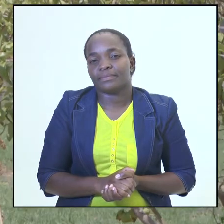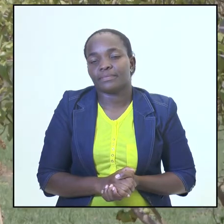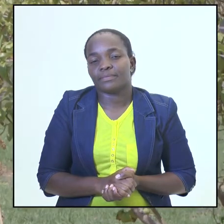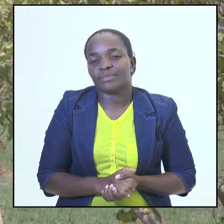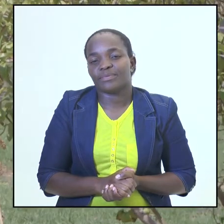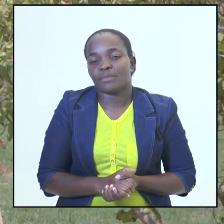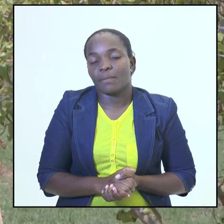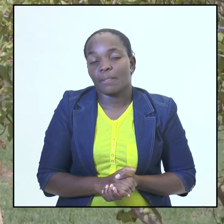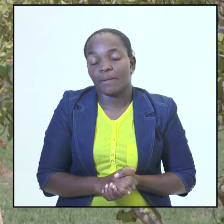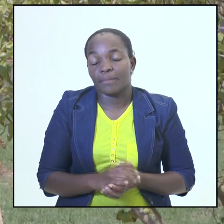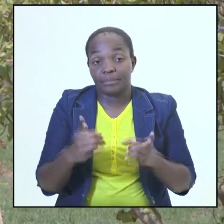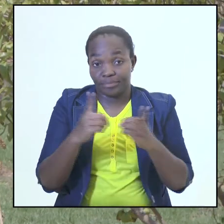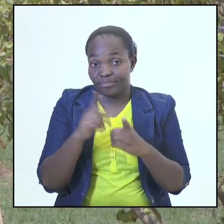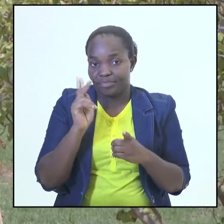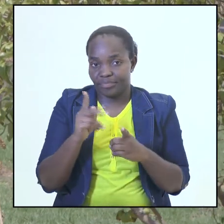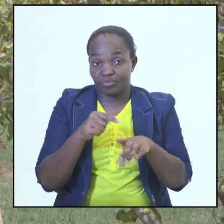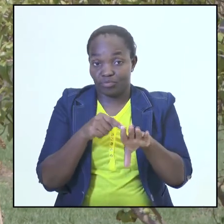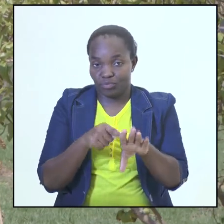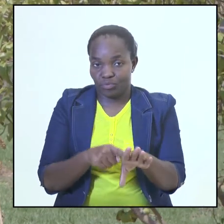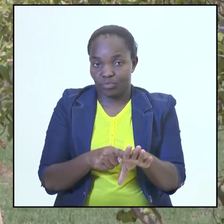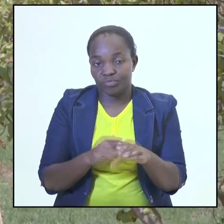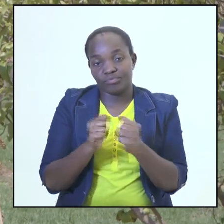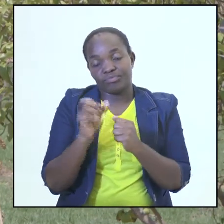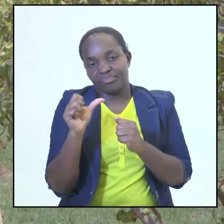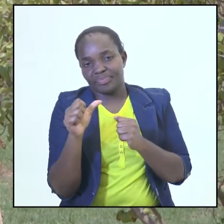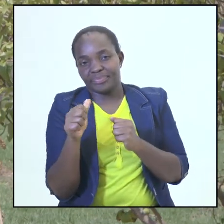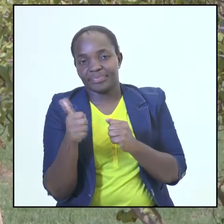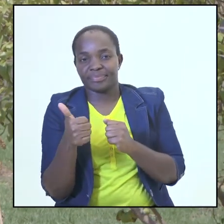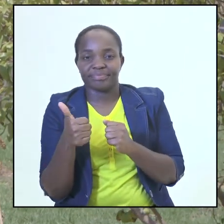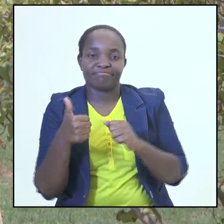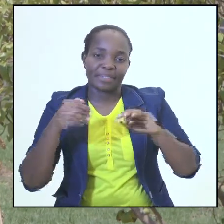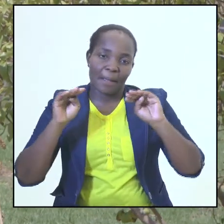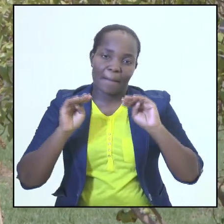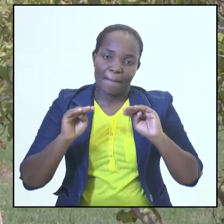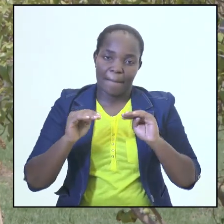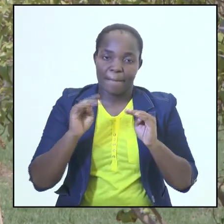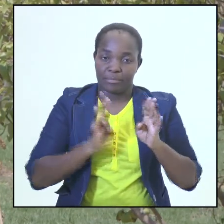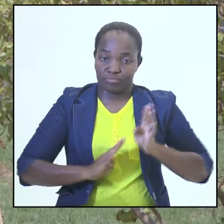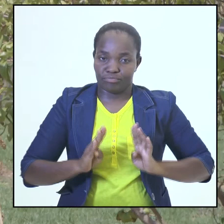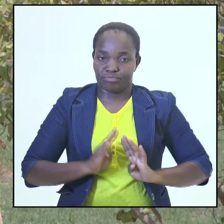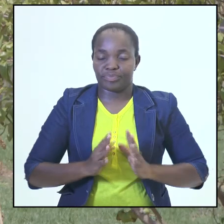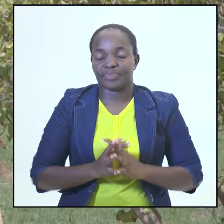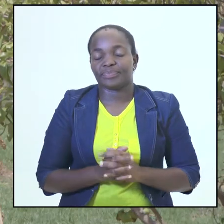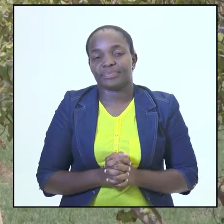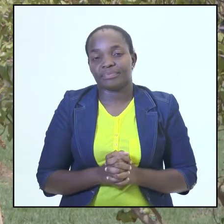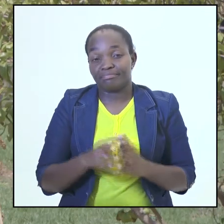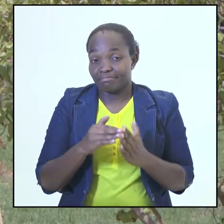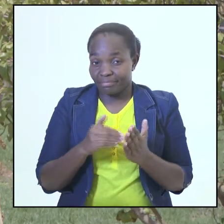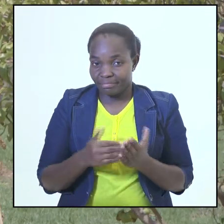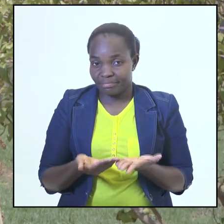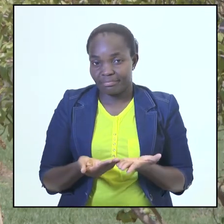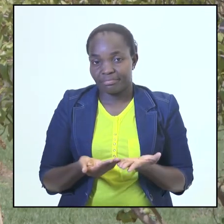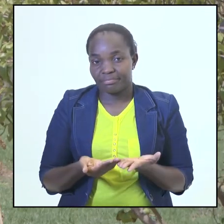See you again tomorrow when we will have another exciting lesson in our biology series. Until then,